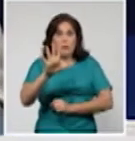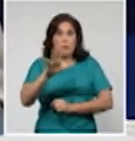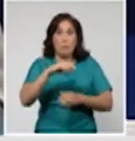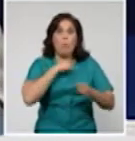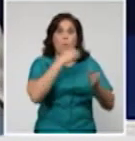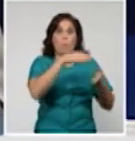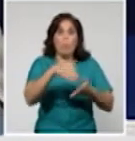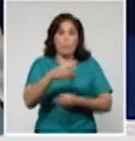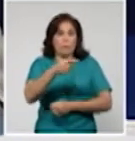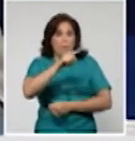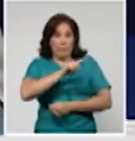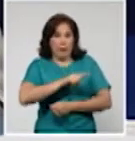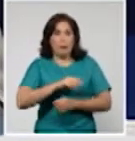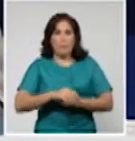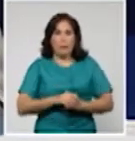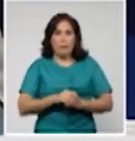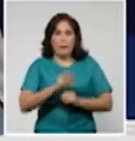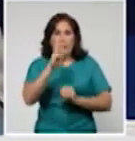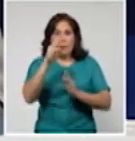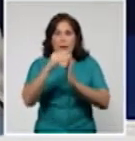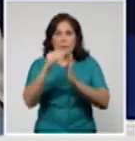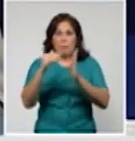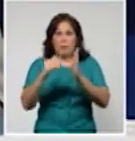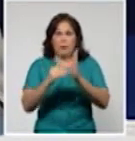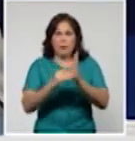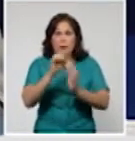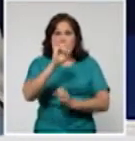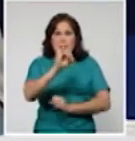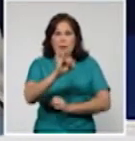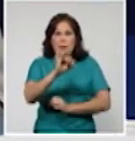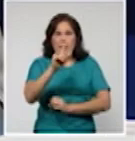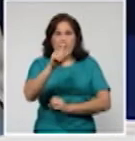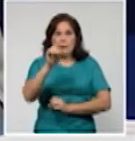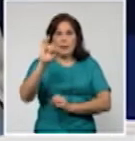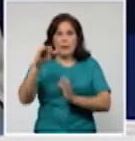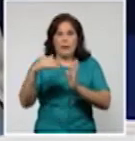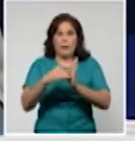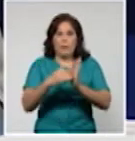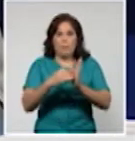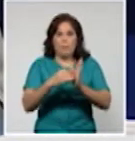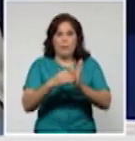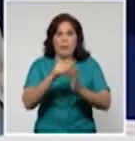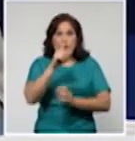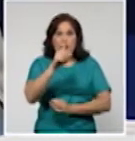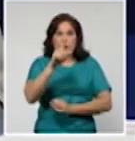1,228 COVID-19 fatalities yesterday and a total of